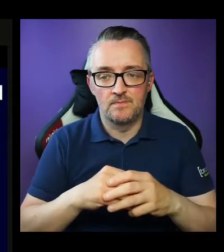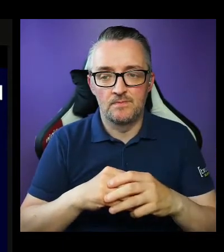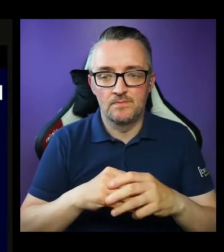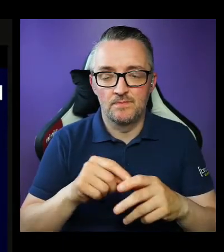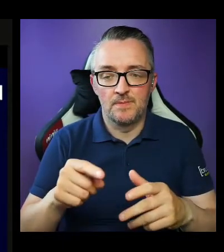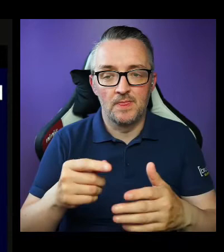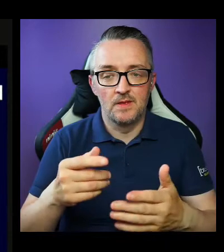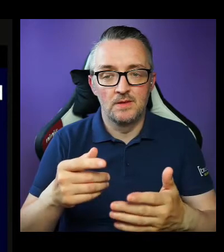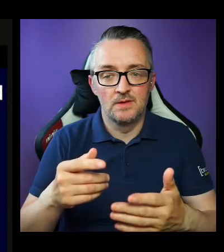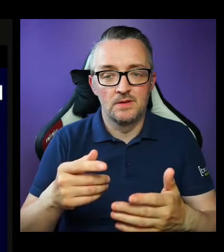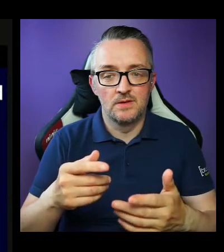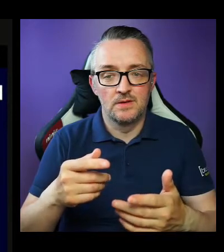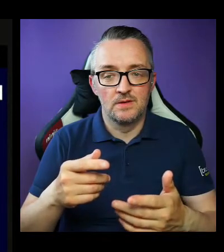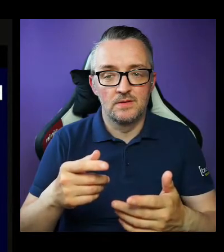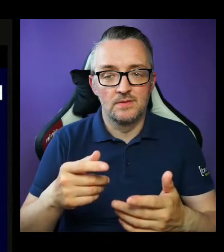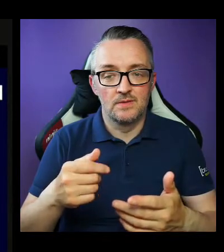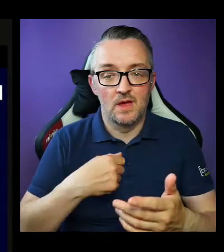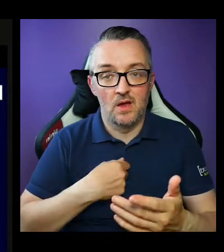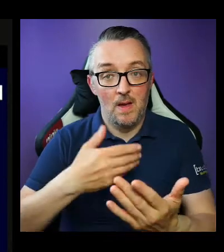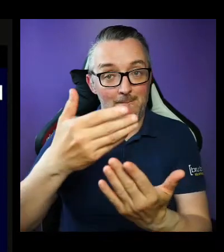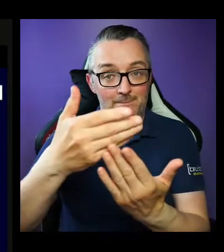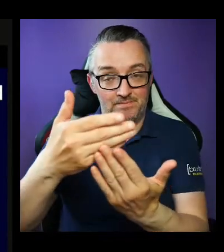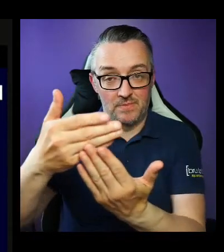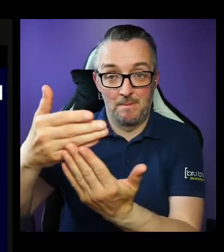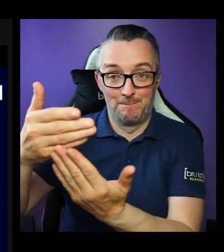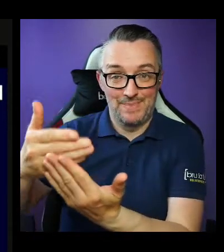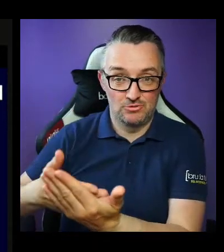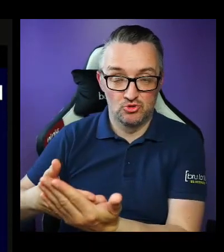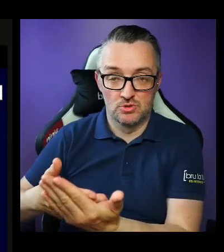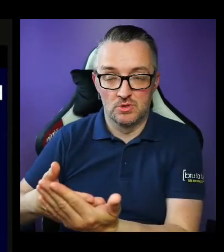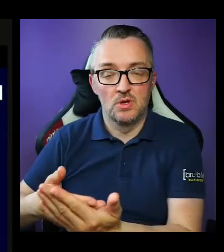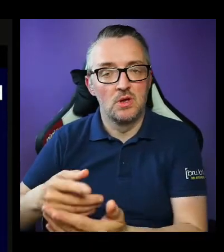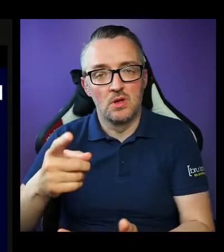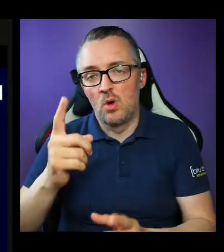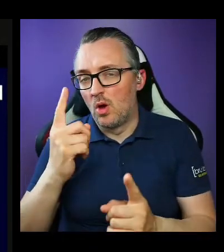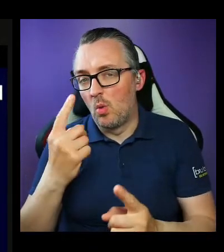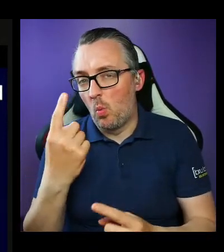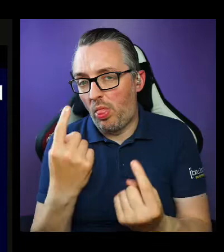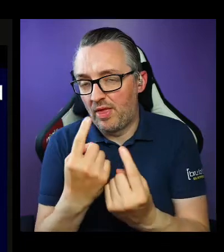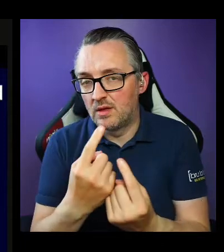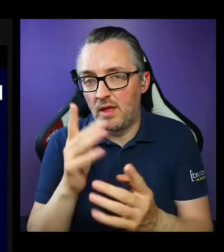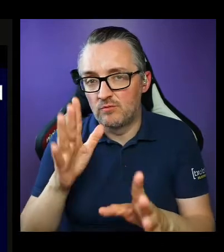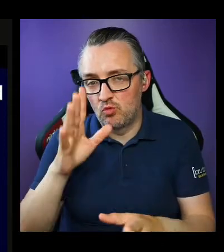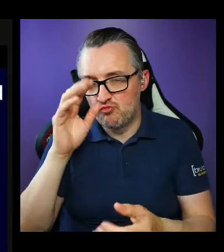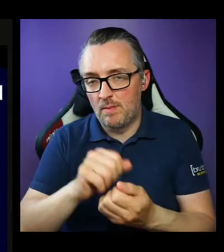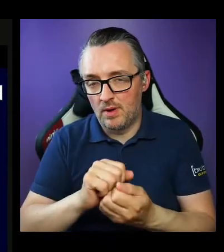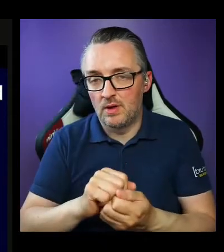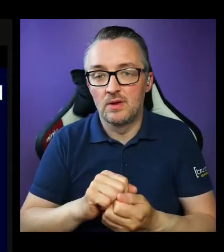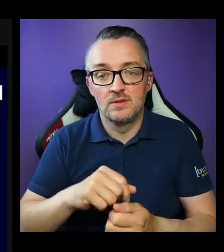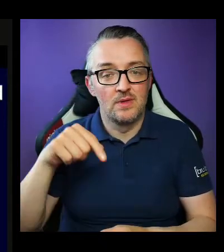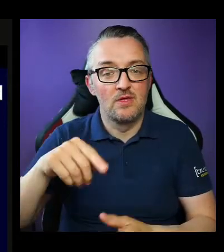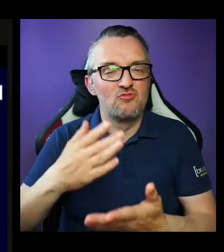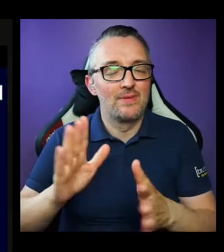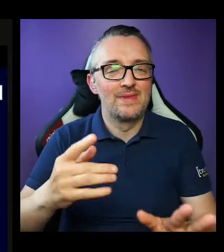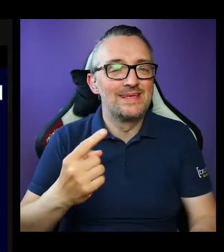page that we used, one thing to keep in mind is that, as I mentioned, this is a